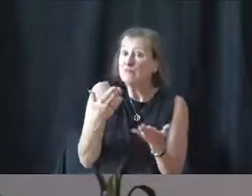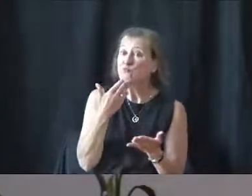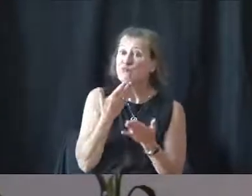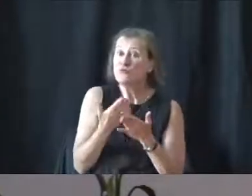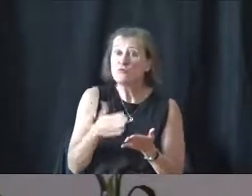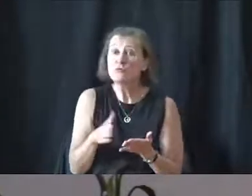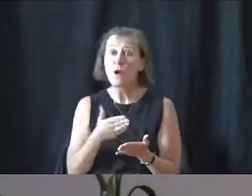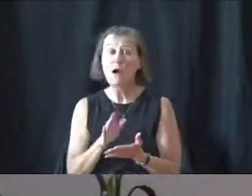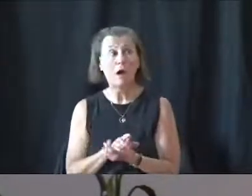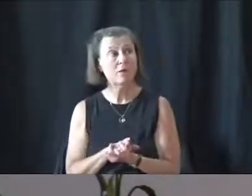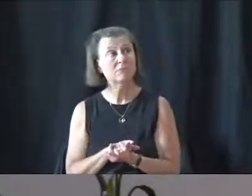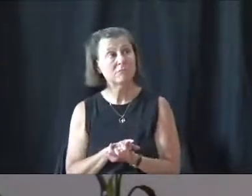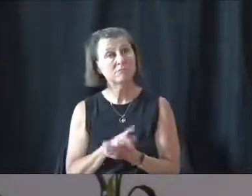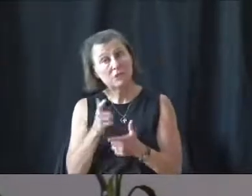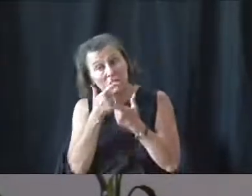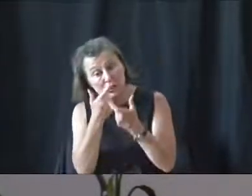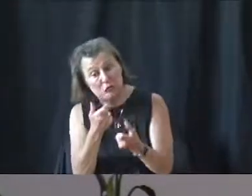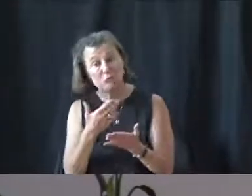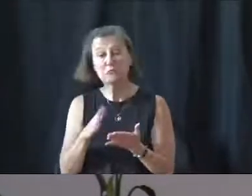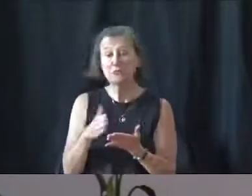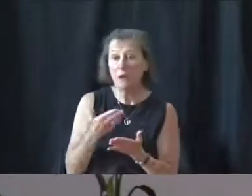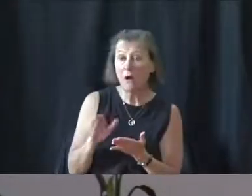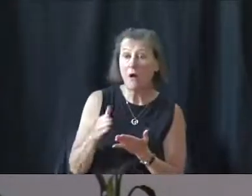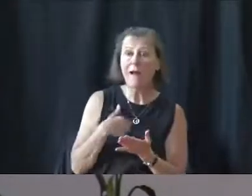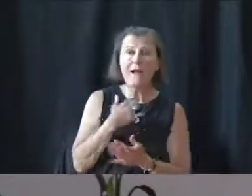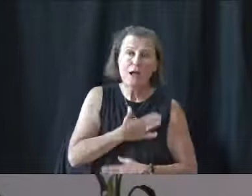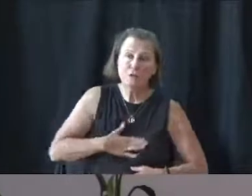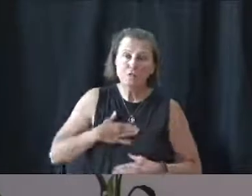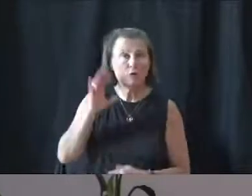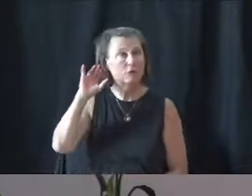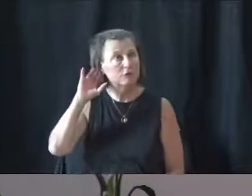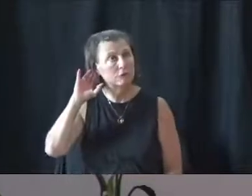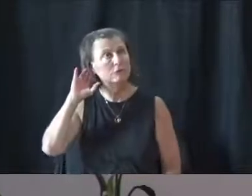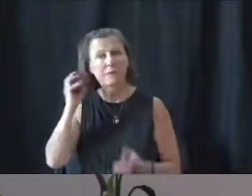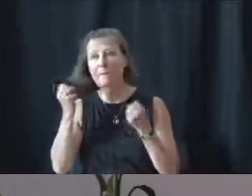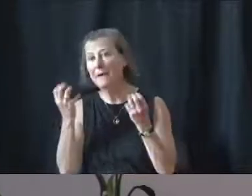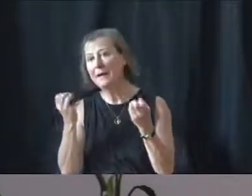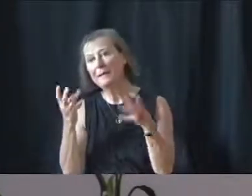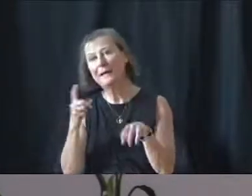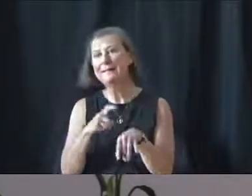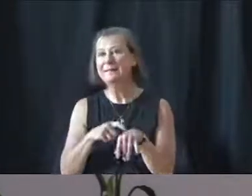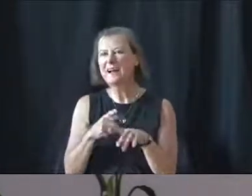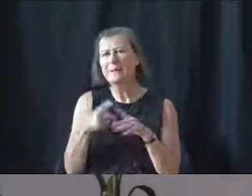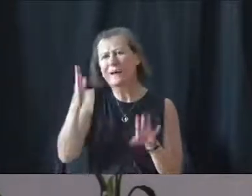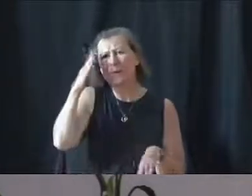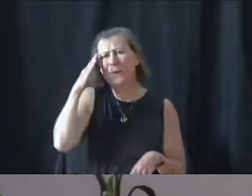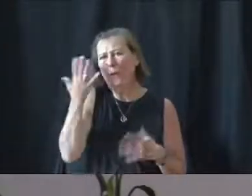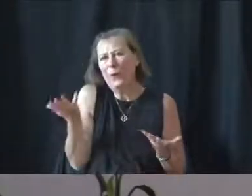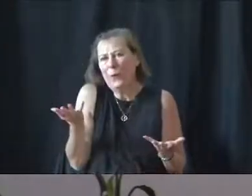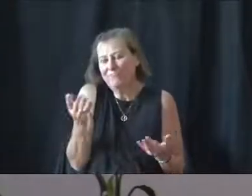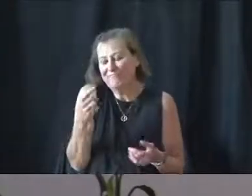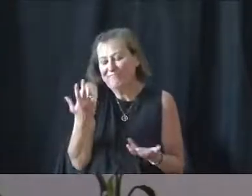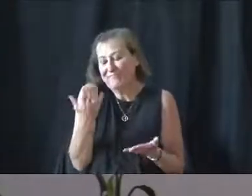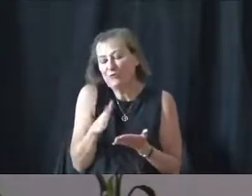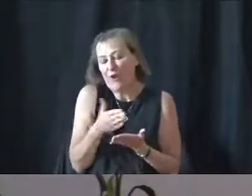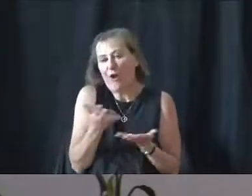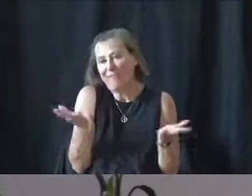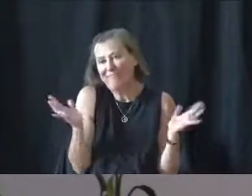song and an interesting song. I had enjoyed listening to it many times, but it was just a song.